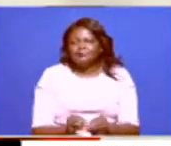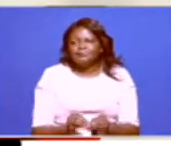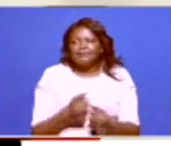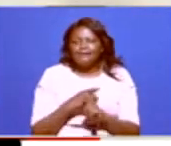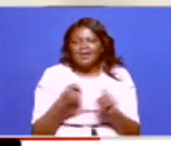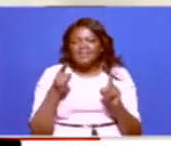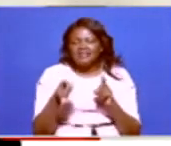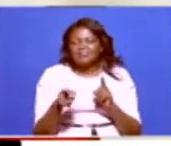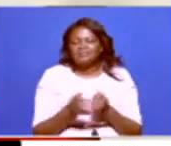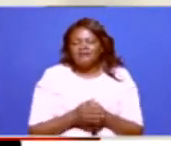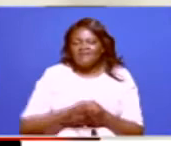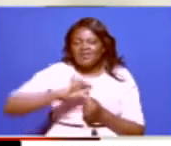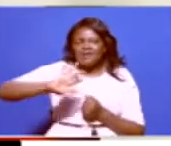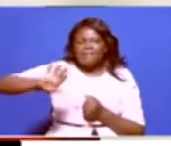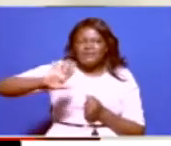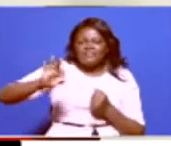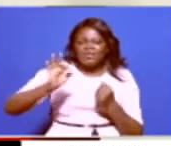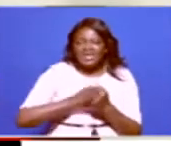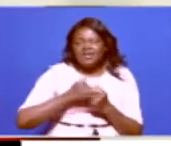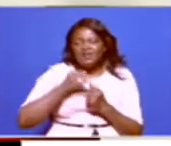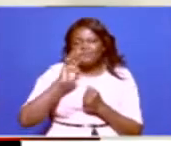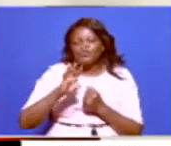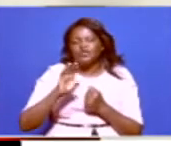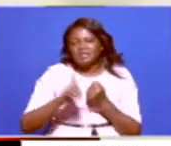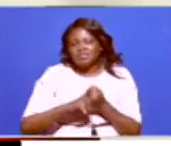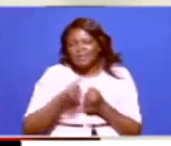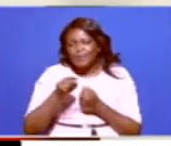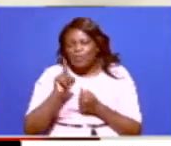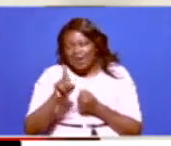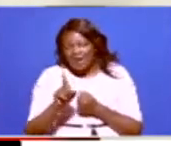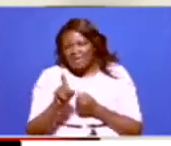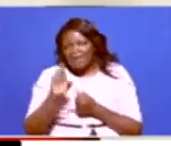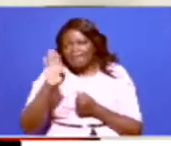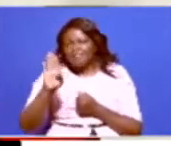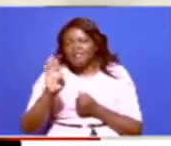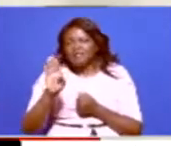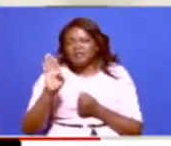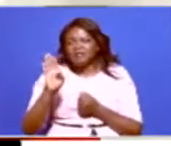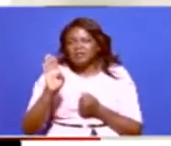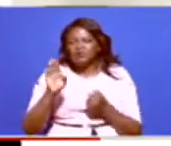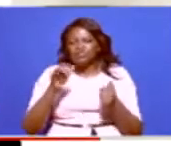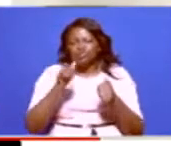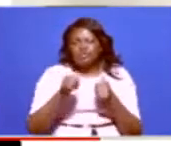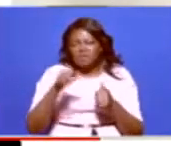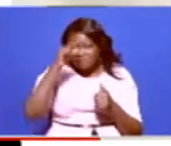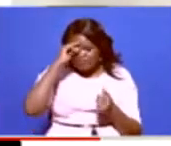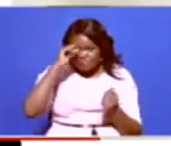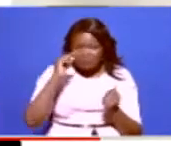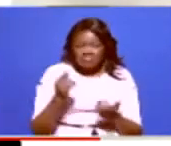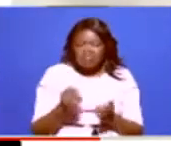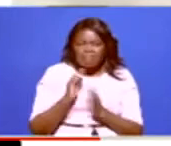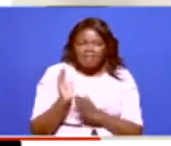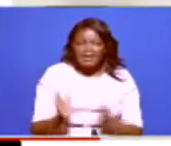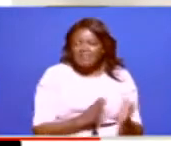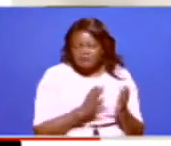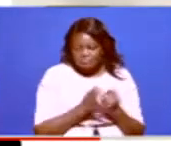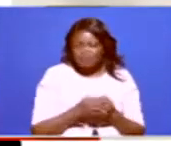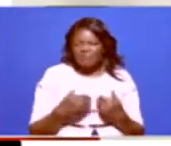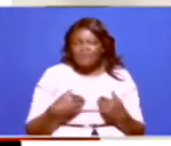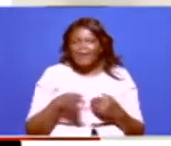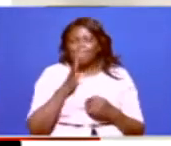a deficit of 846.1 billion shillings, which the government plans to plug by borrowing